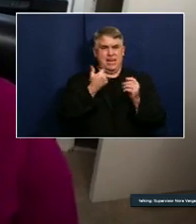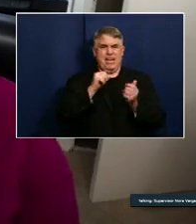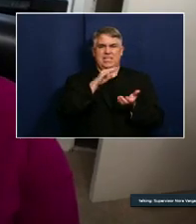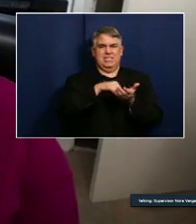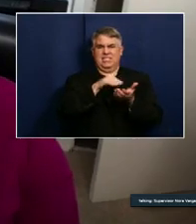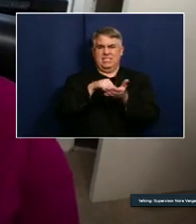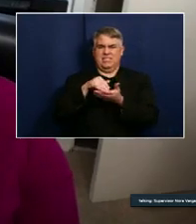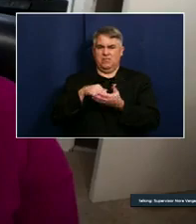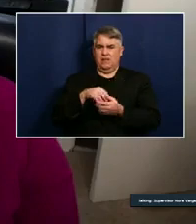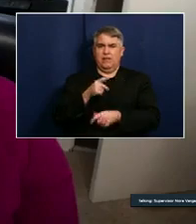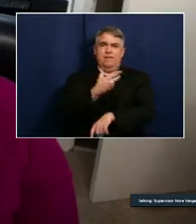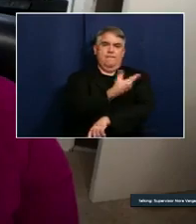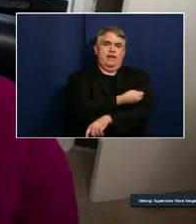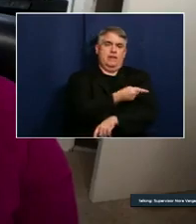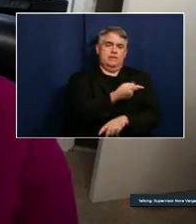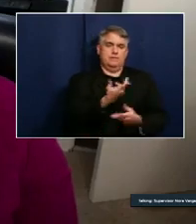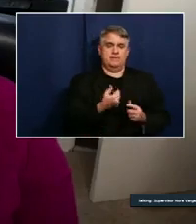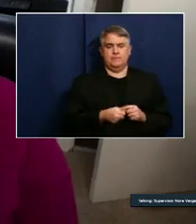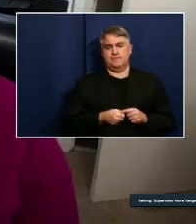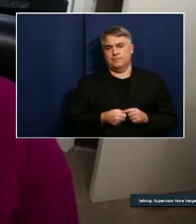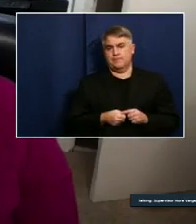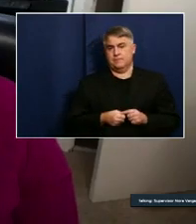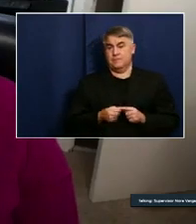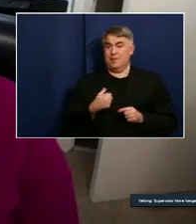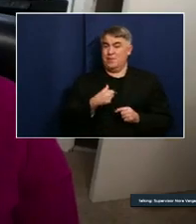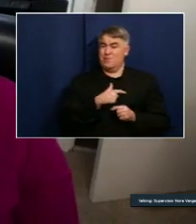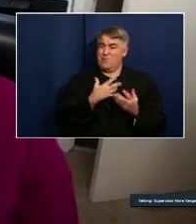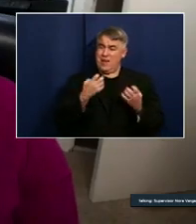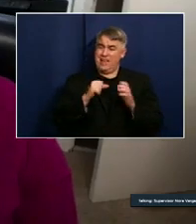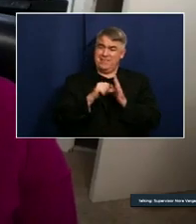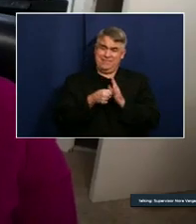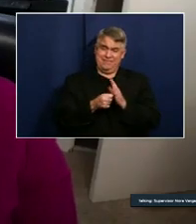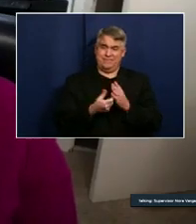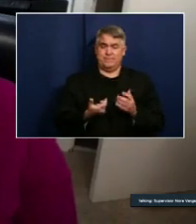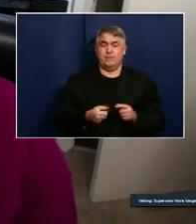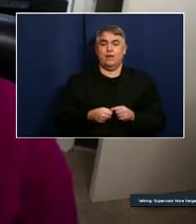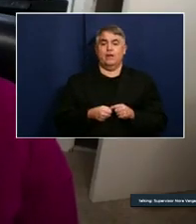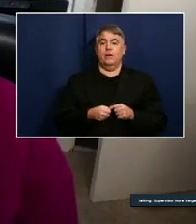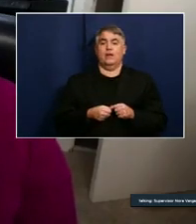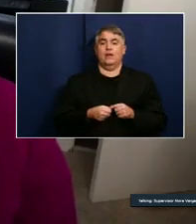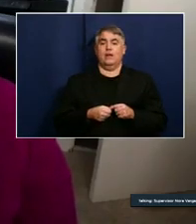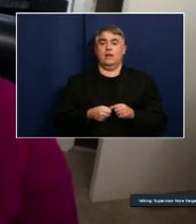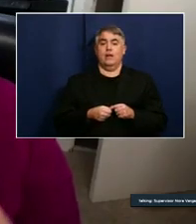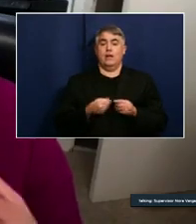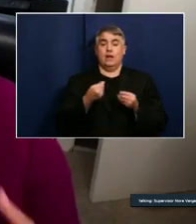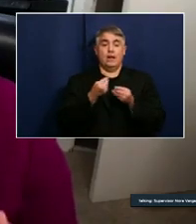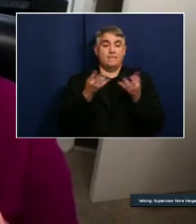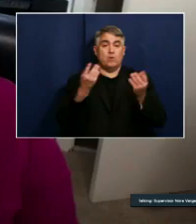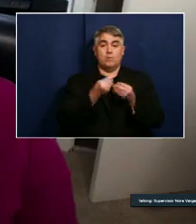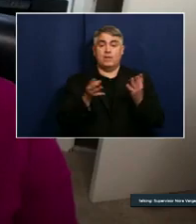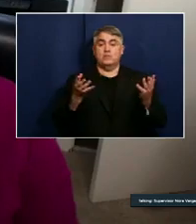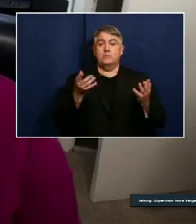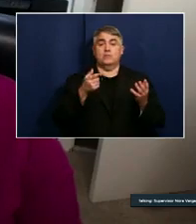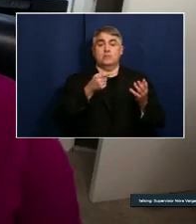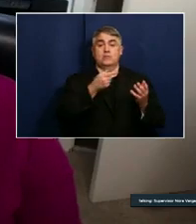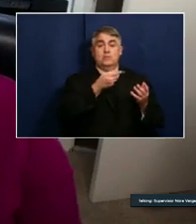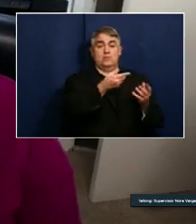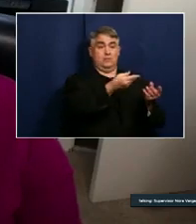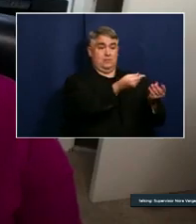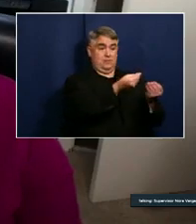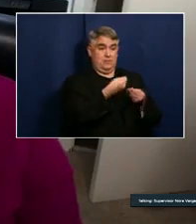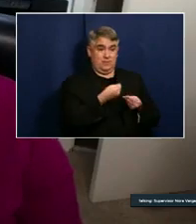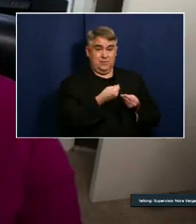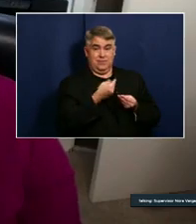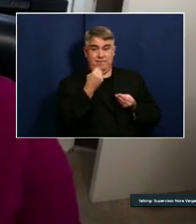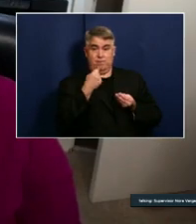so I think what we want to make sure we emphasize is that the information that's captured, it's confidential and it's not shared with anyone. And if it's